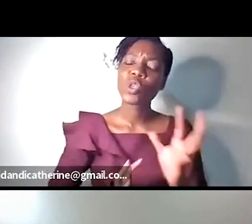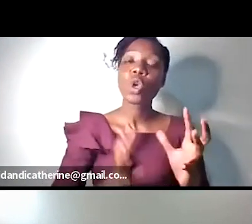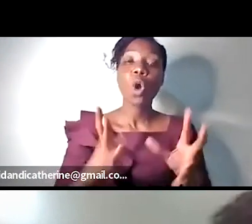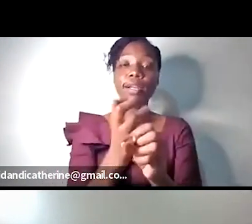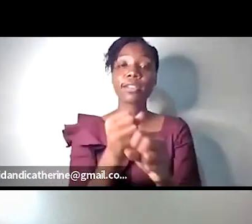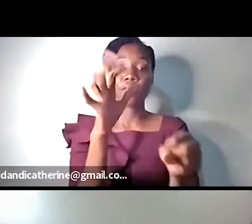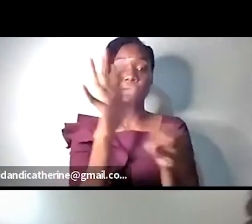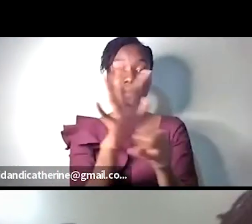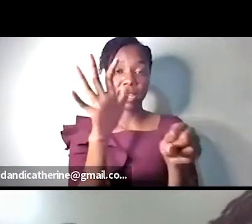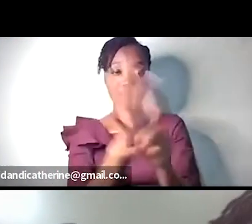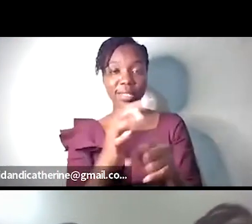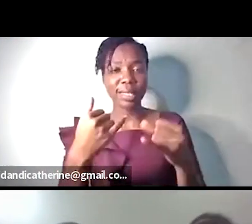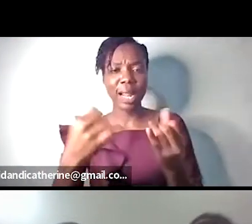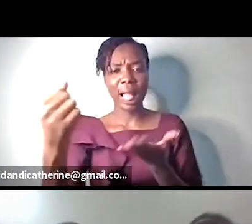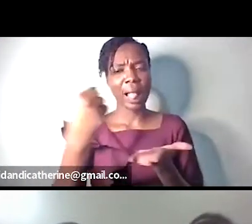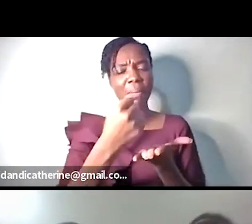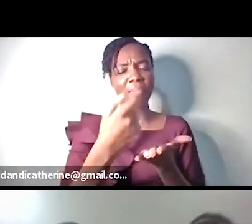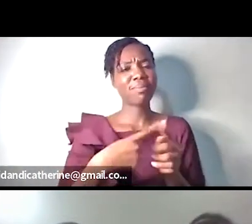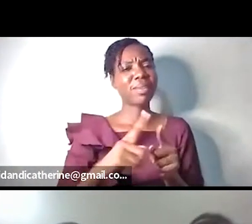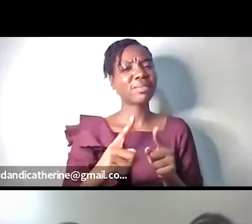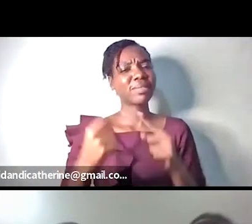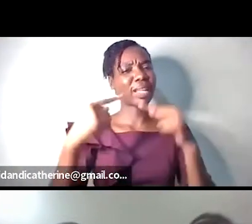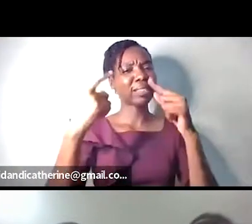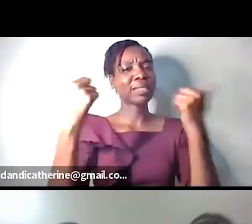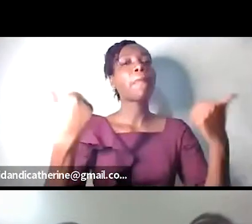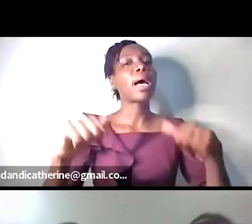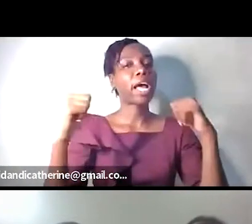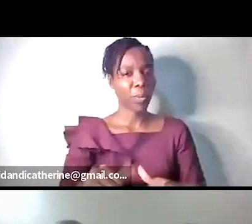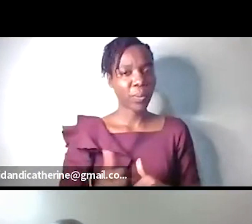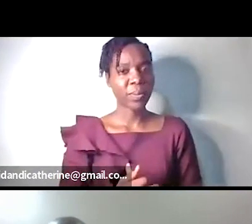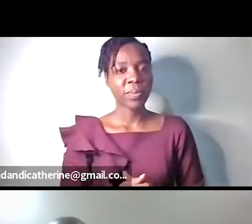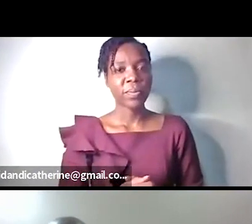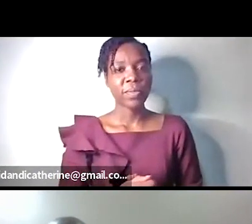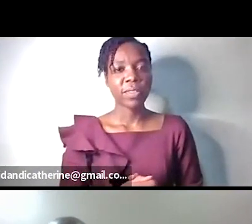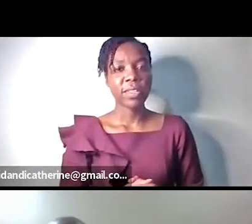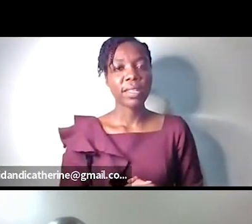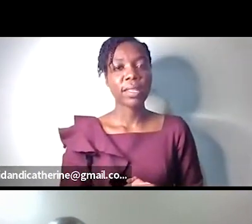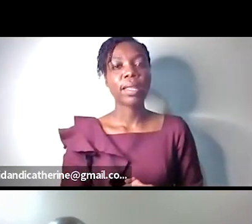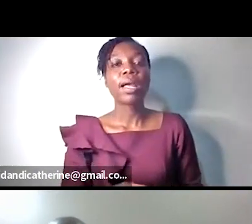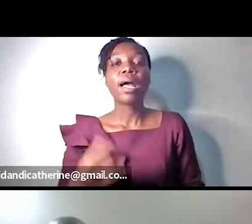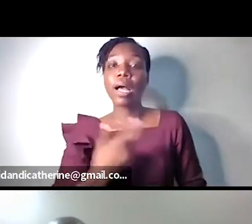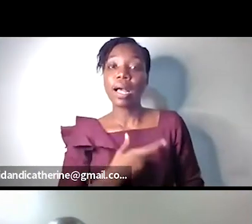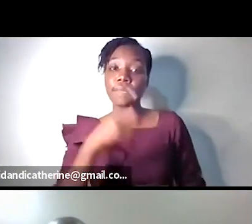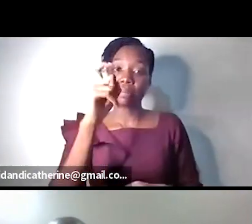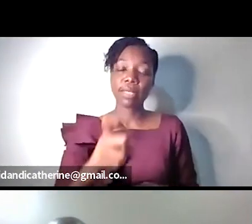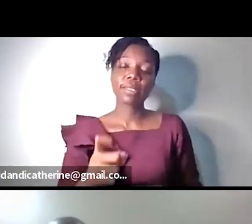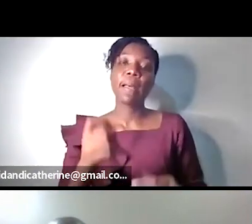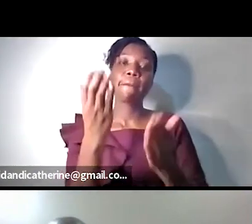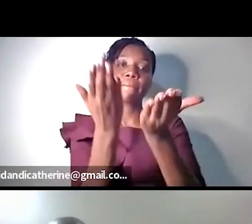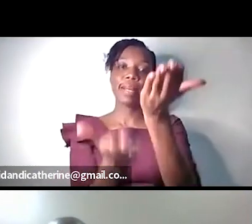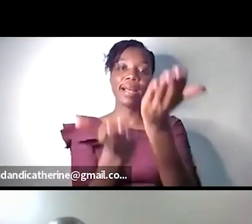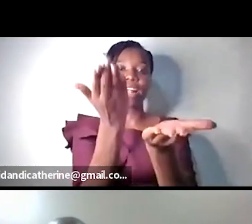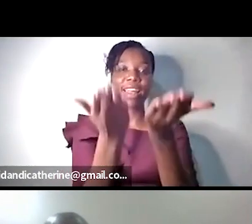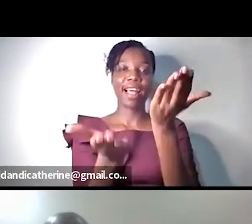adapt, but we are not yet there. That means we have to balance our supportive, using